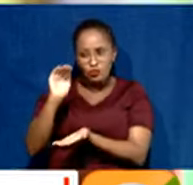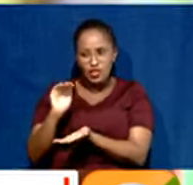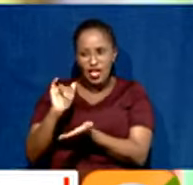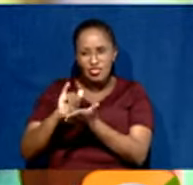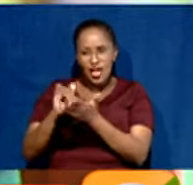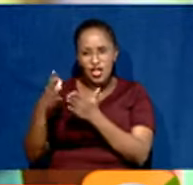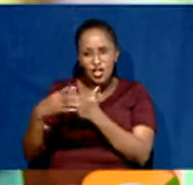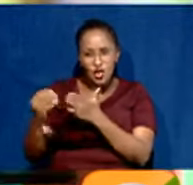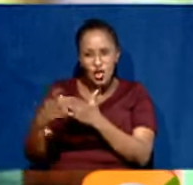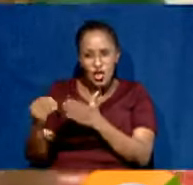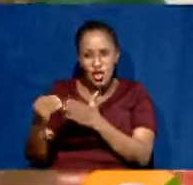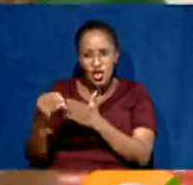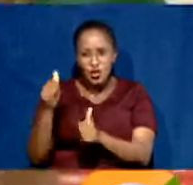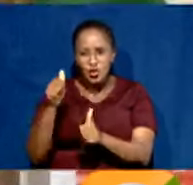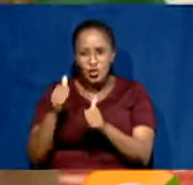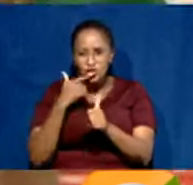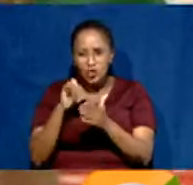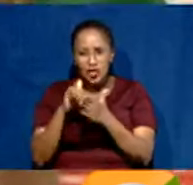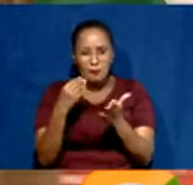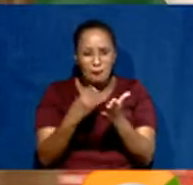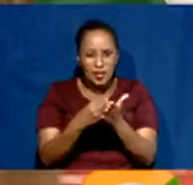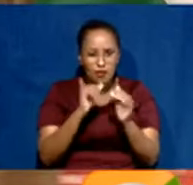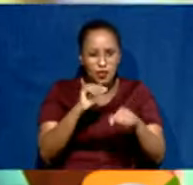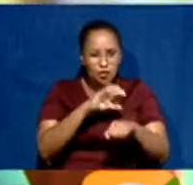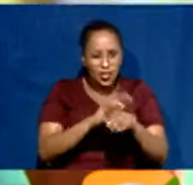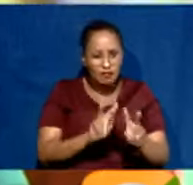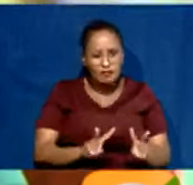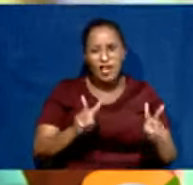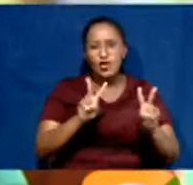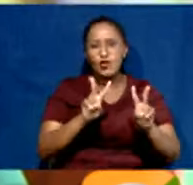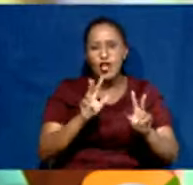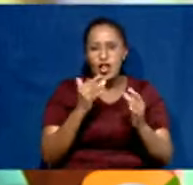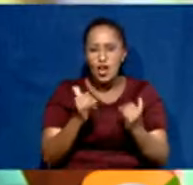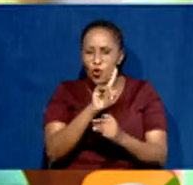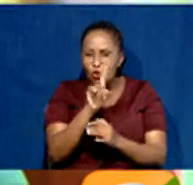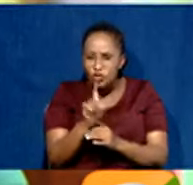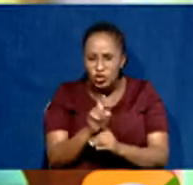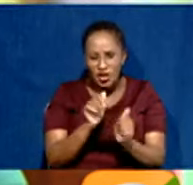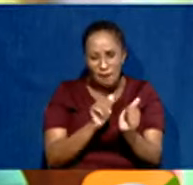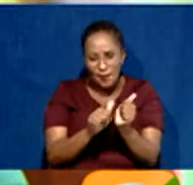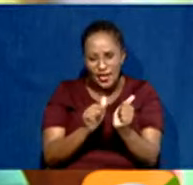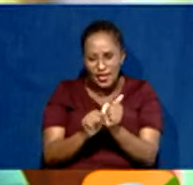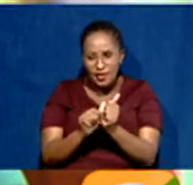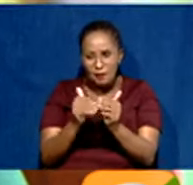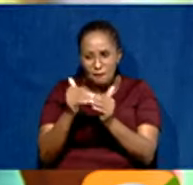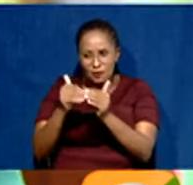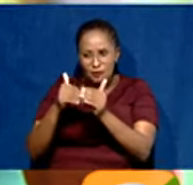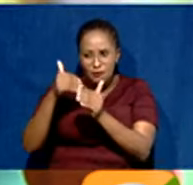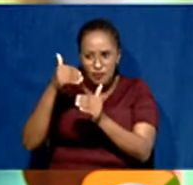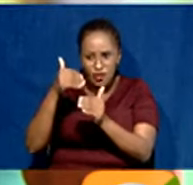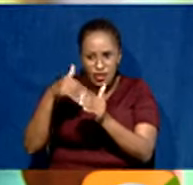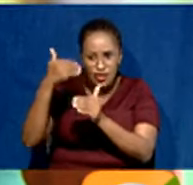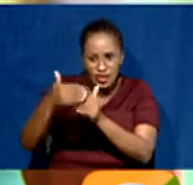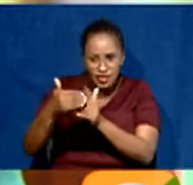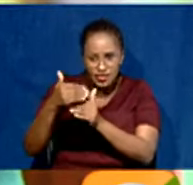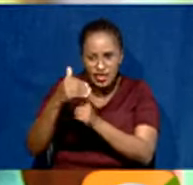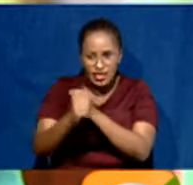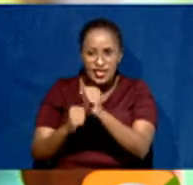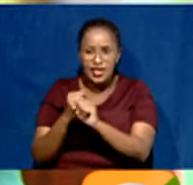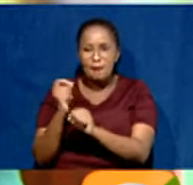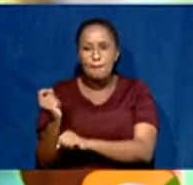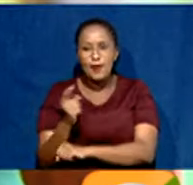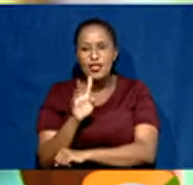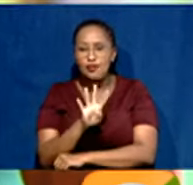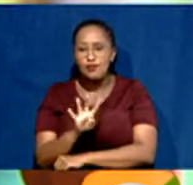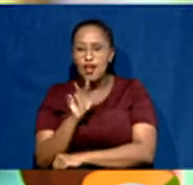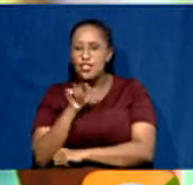dola ambayo shilingi iweze kuwa na thamani. Swala la mahindi umesema by mwaka ujao Aprili hapo pengine swala